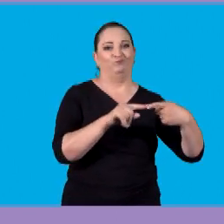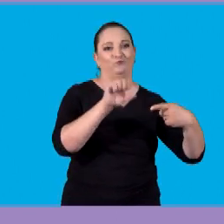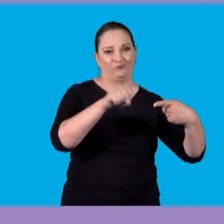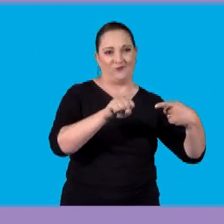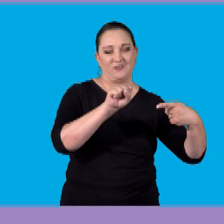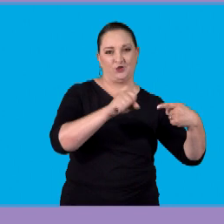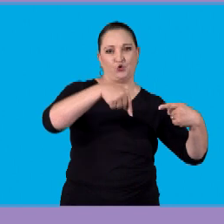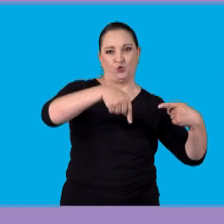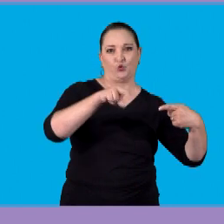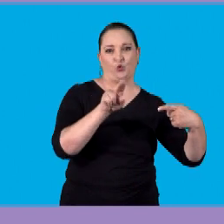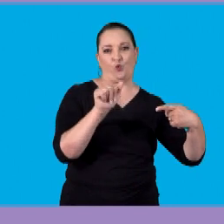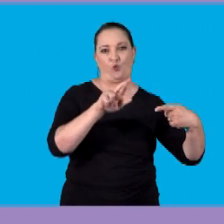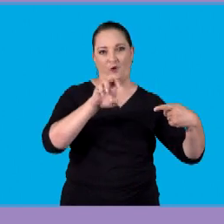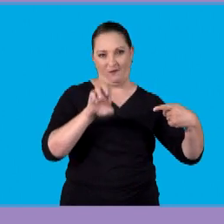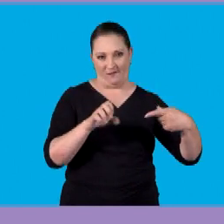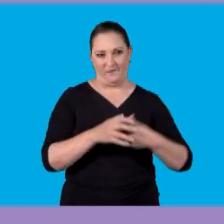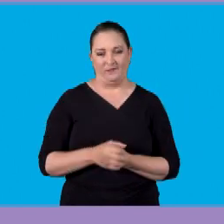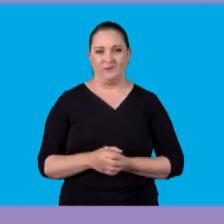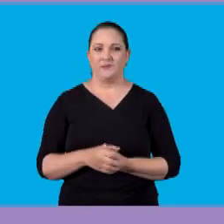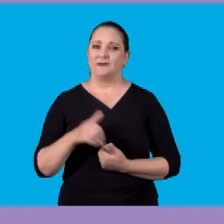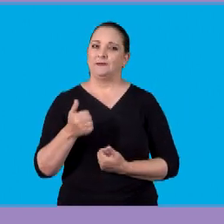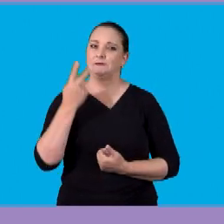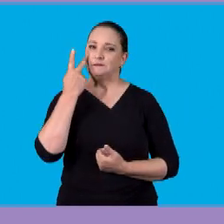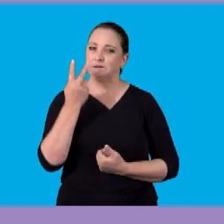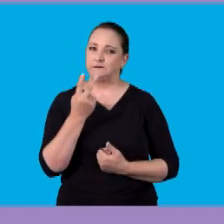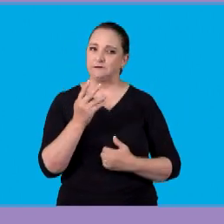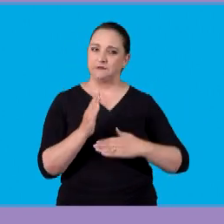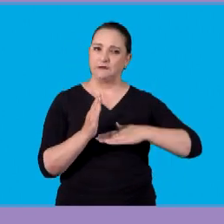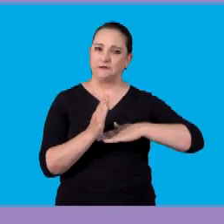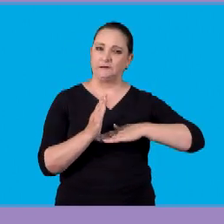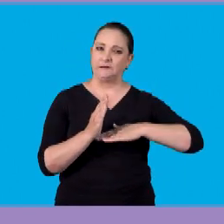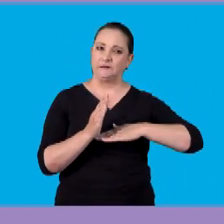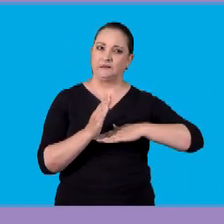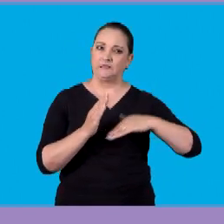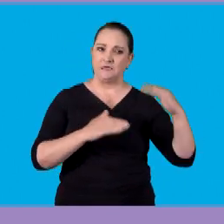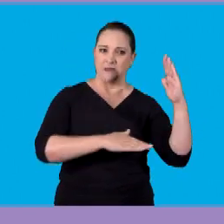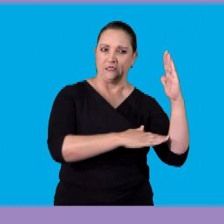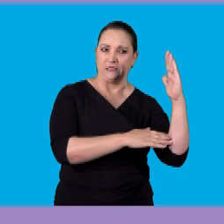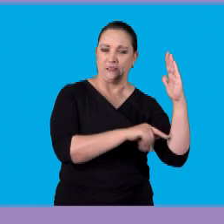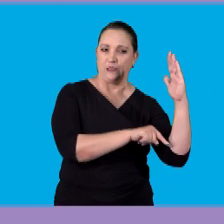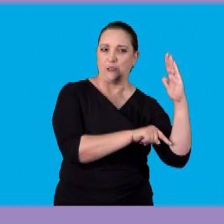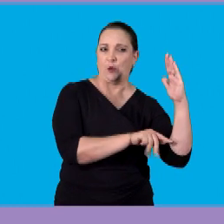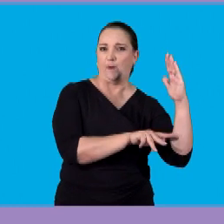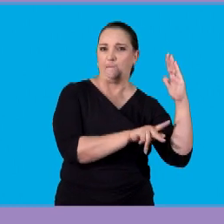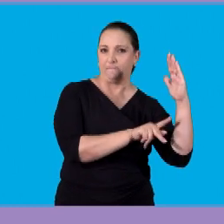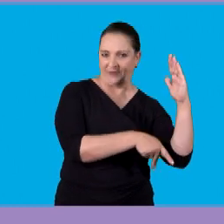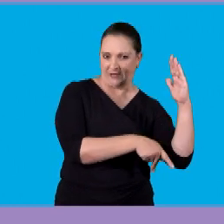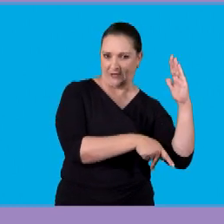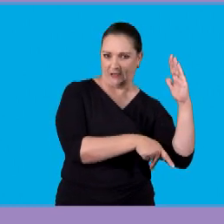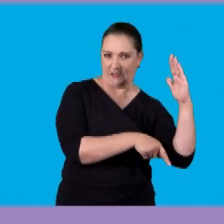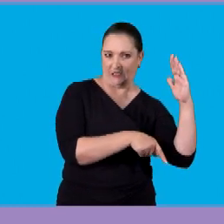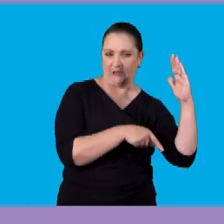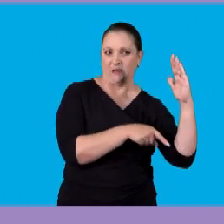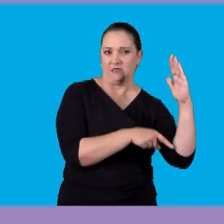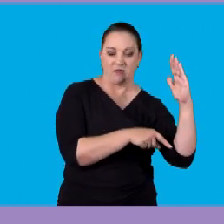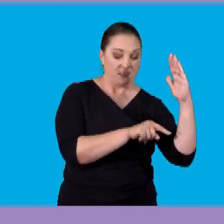the size of P and Q. Now let's look at where P is. P is at angle D. And because we've said that this